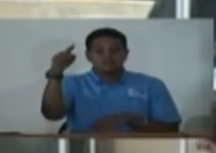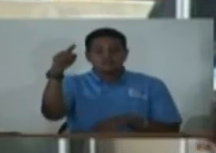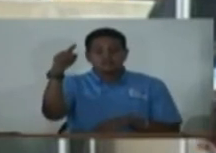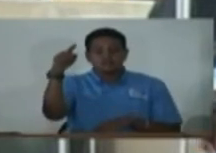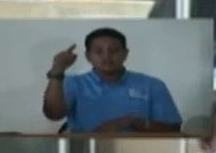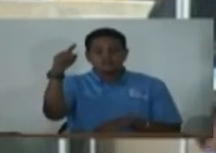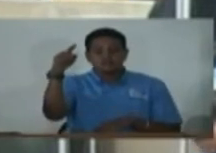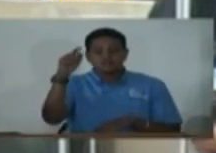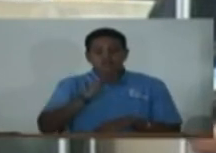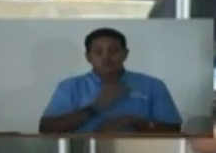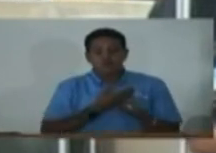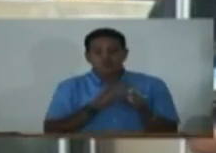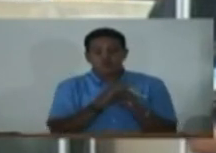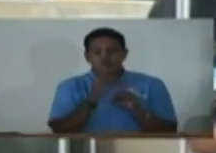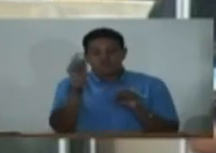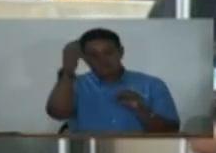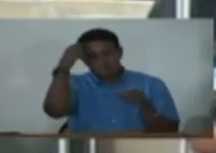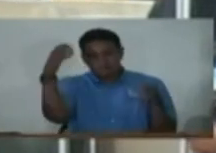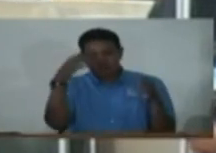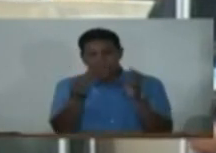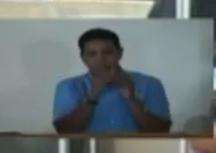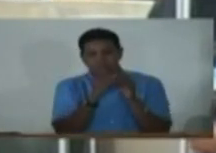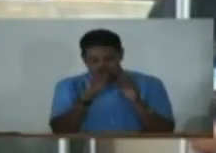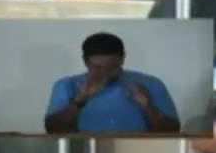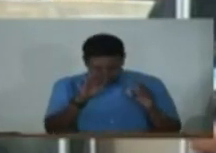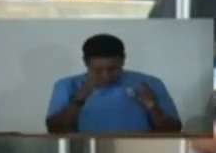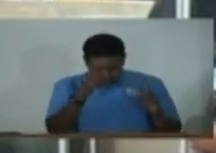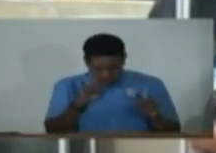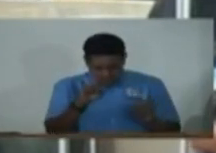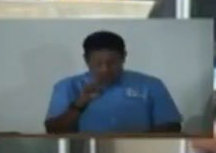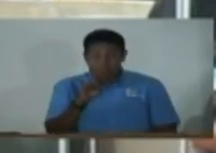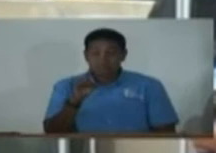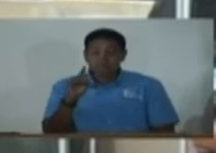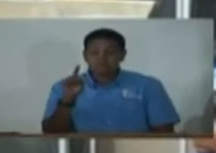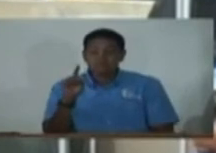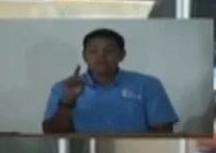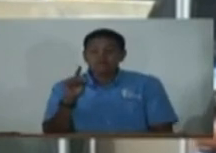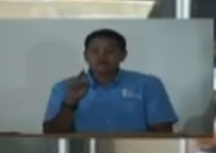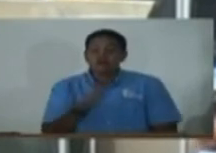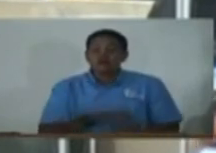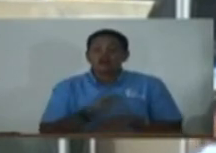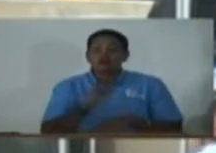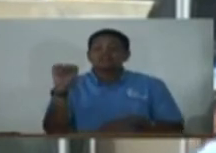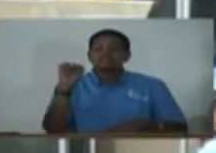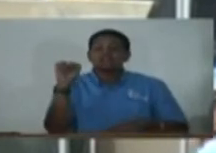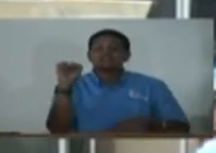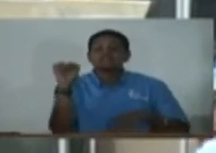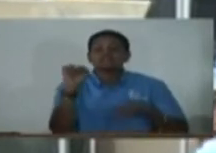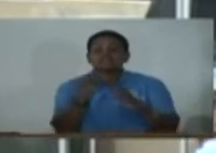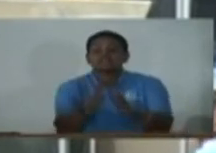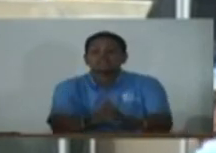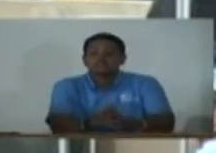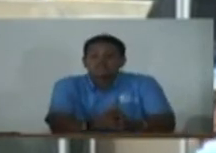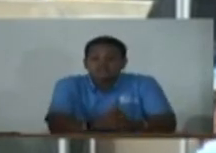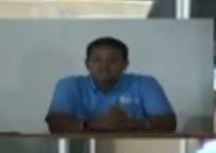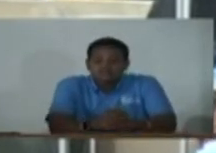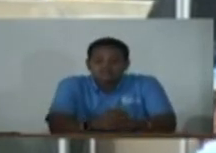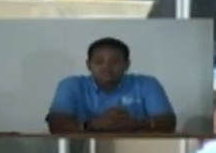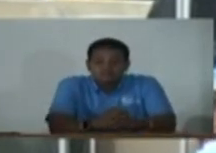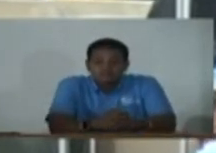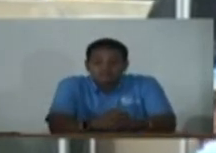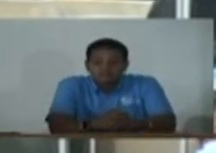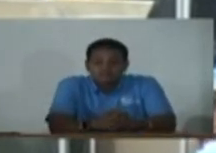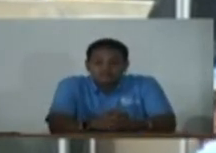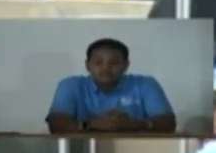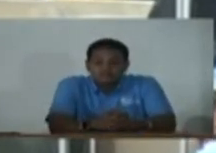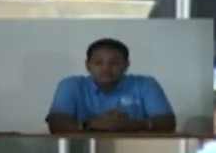to our COVID cabinet meeting on Saturday. And maybe I